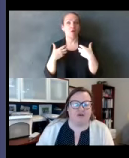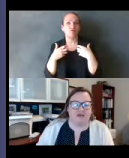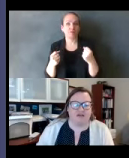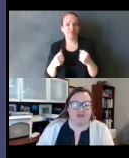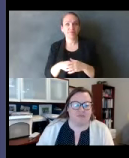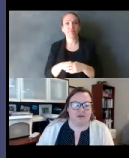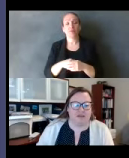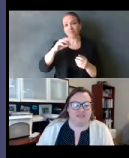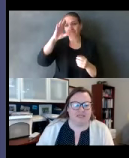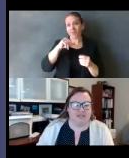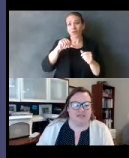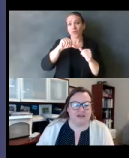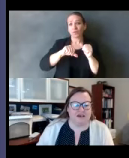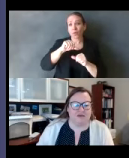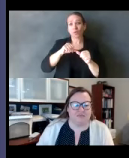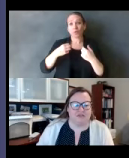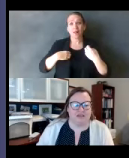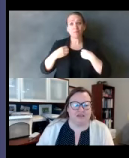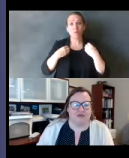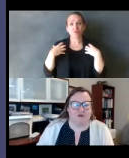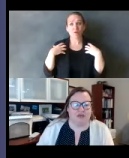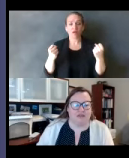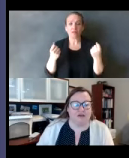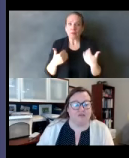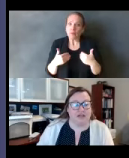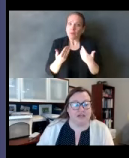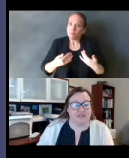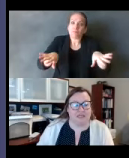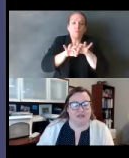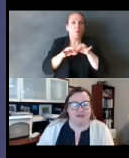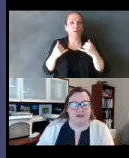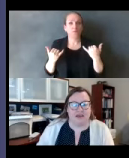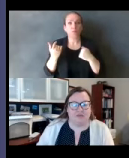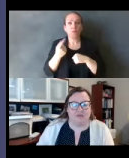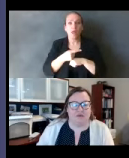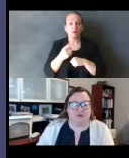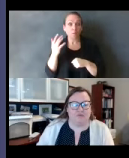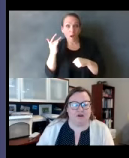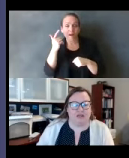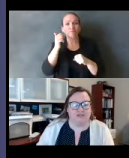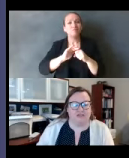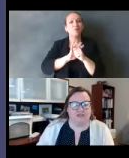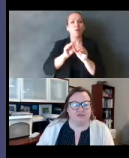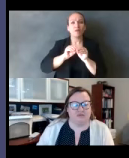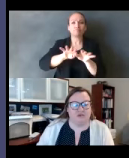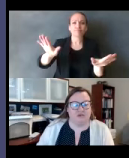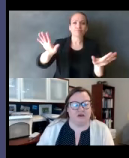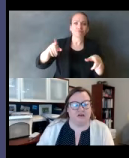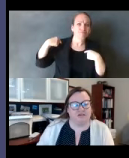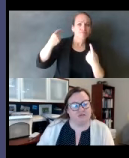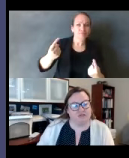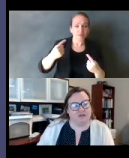a critical topic these days, particularly with COVID-19 and people working